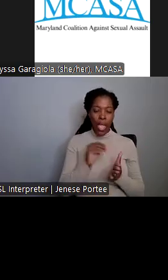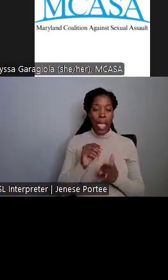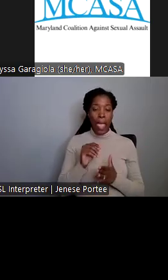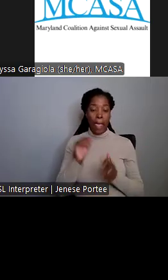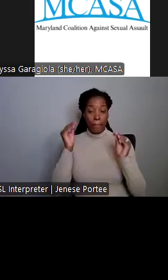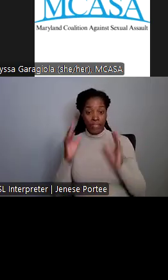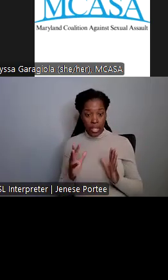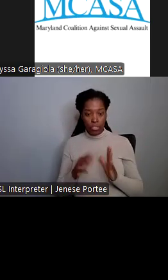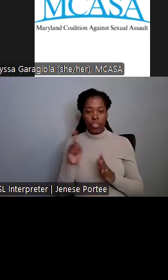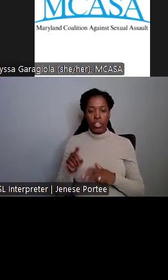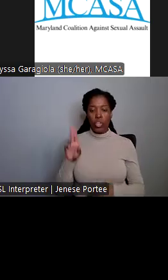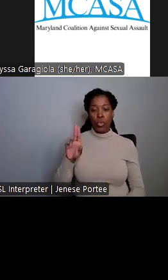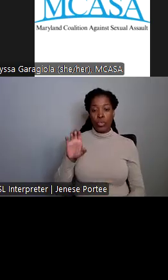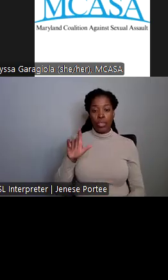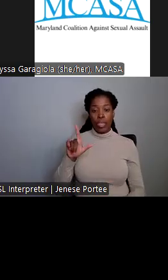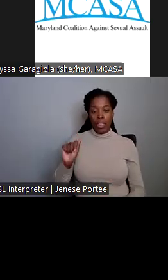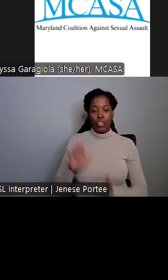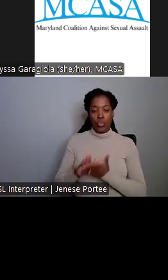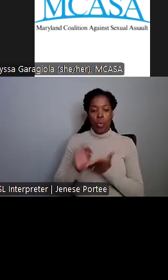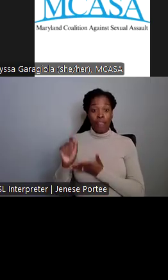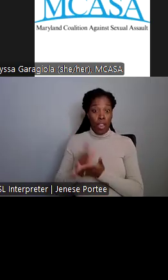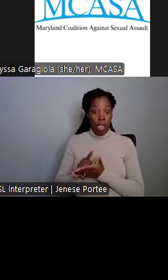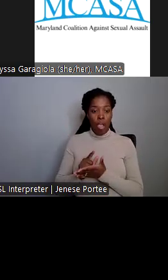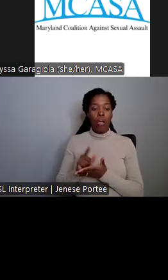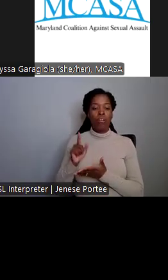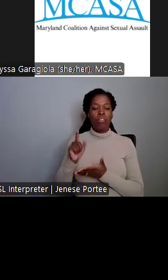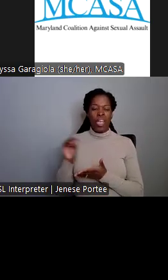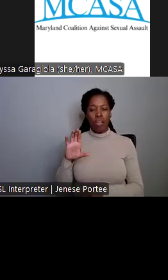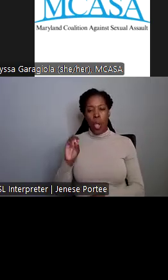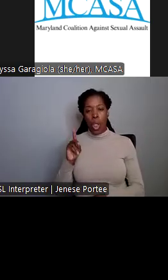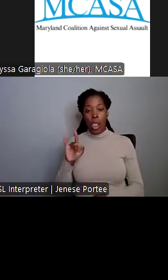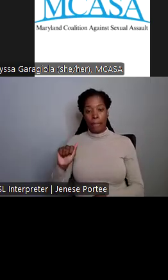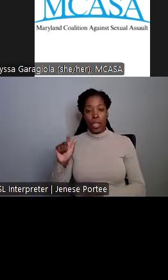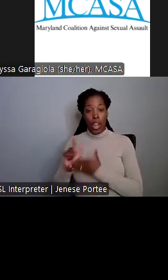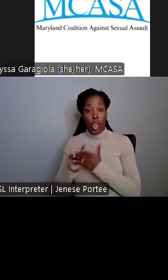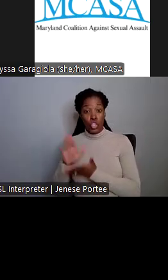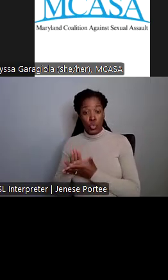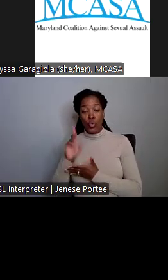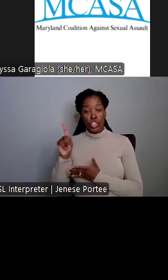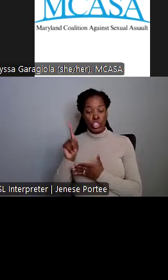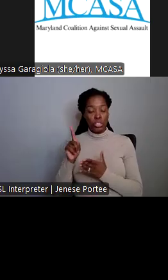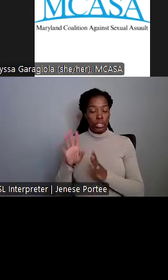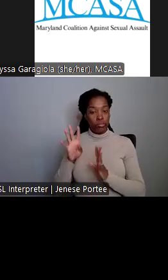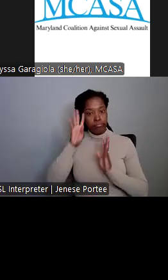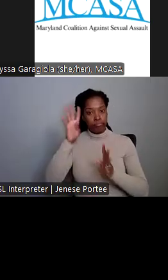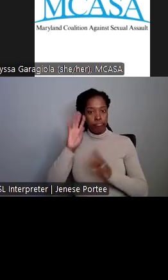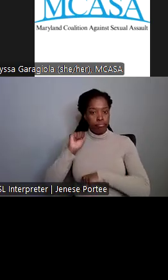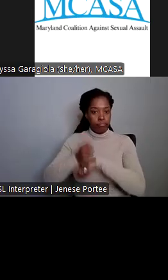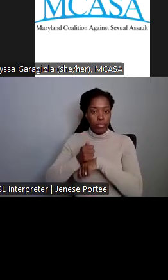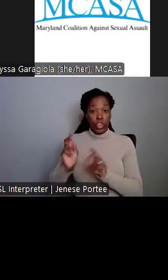term intersectionality in 1989 to describe the intersections of identities and